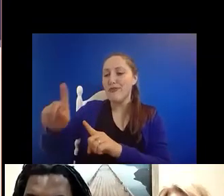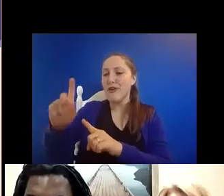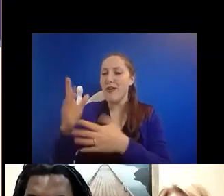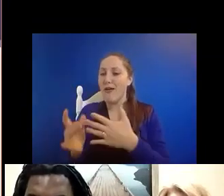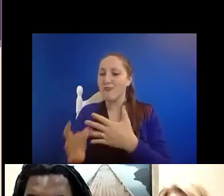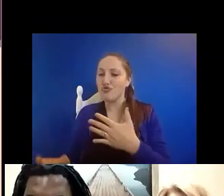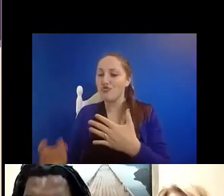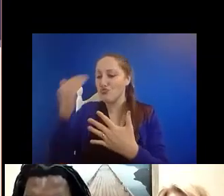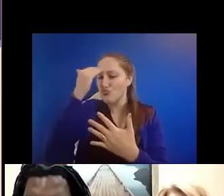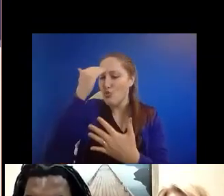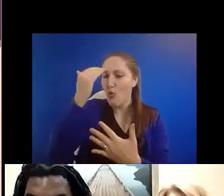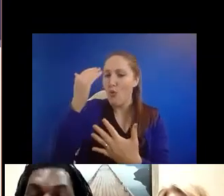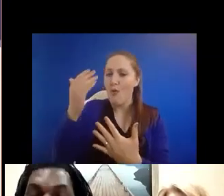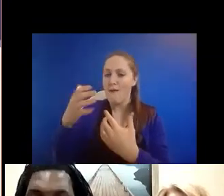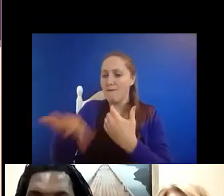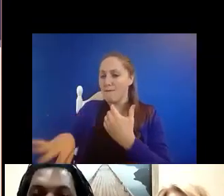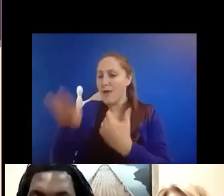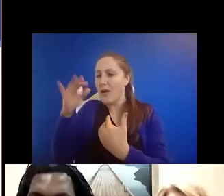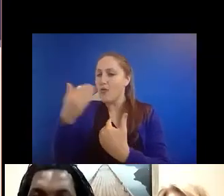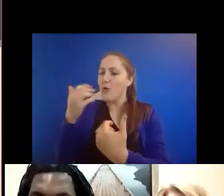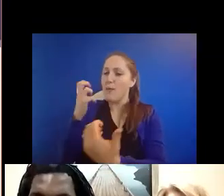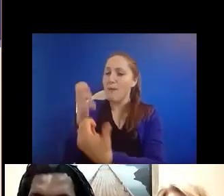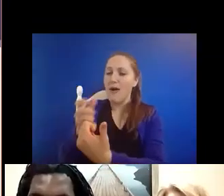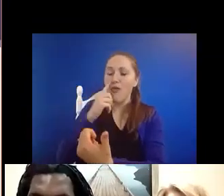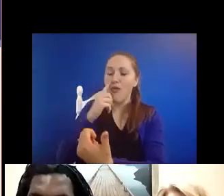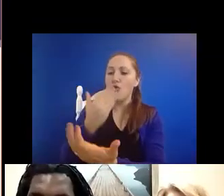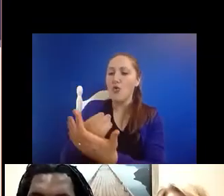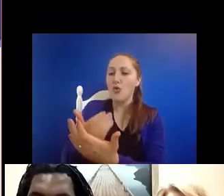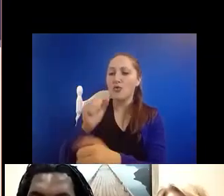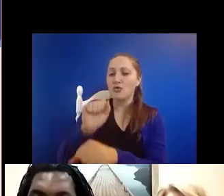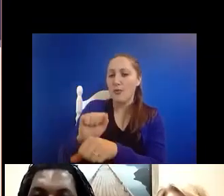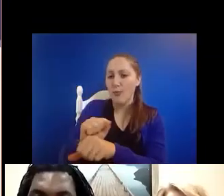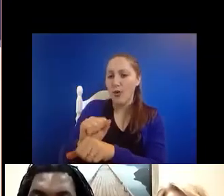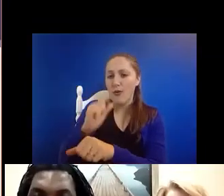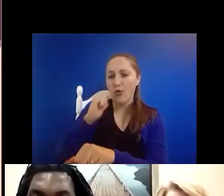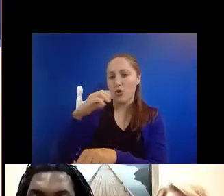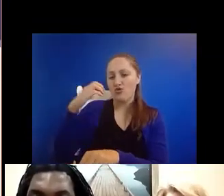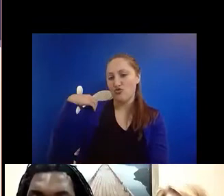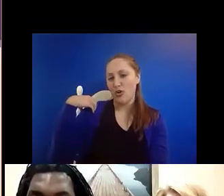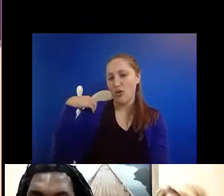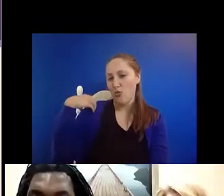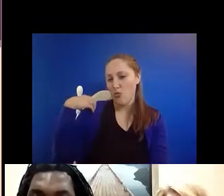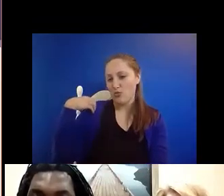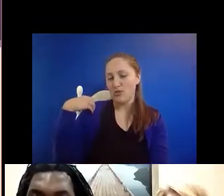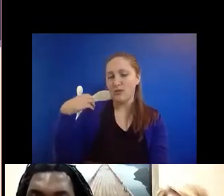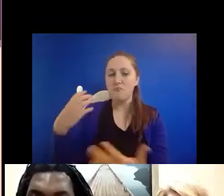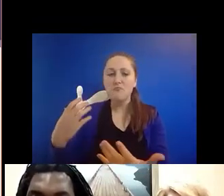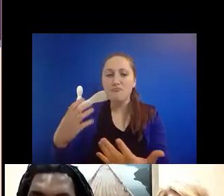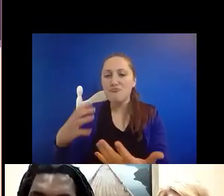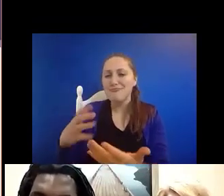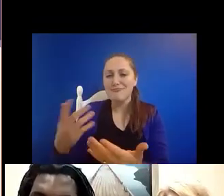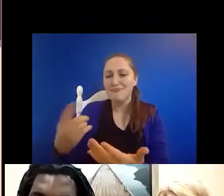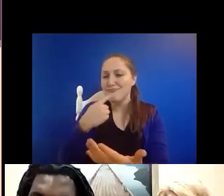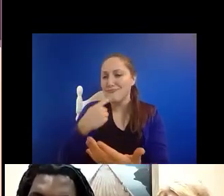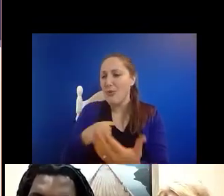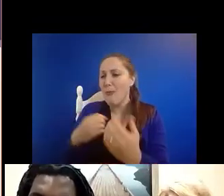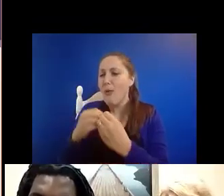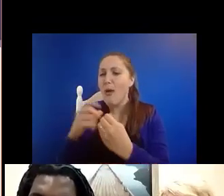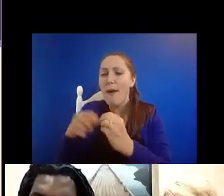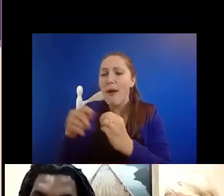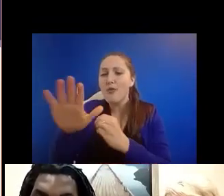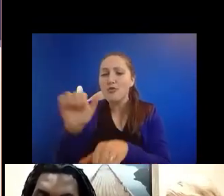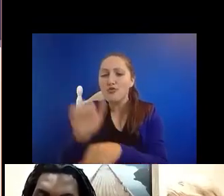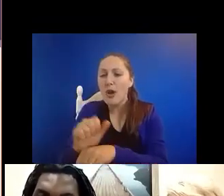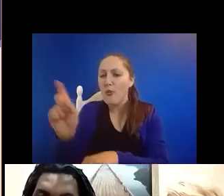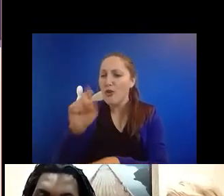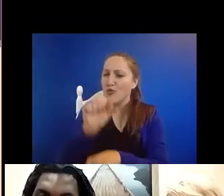strong match for a good support and a job coach. Can we learn a little bit more, Daniel, about your job? Where do you work